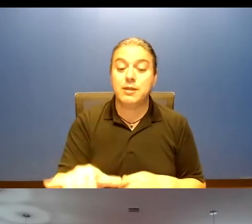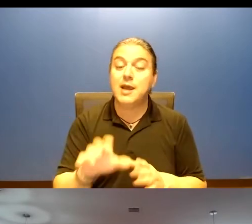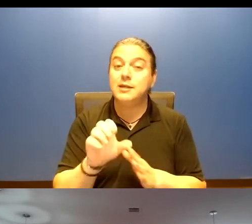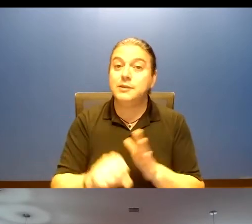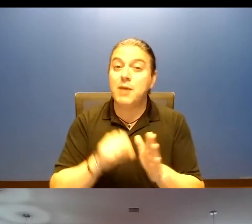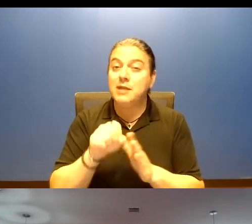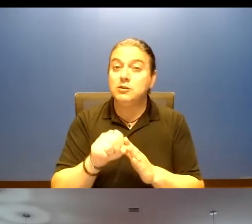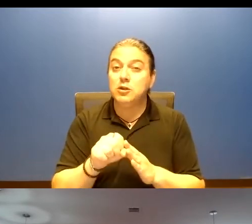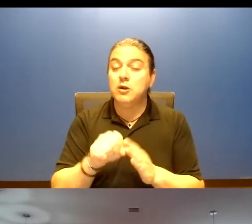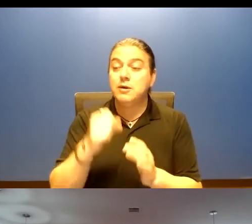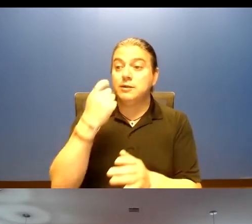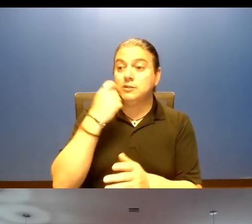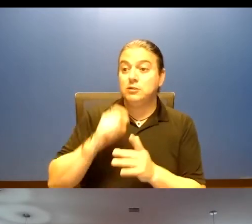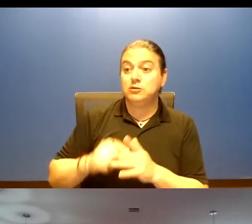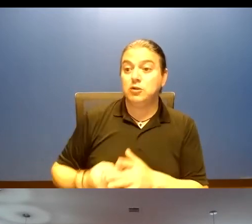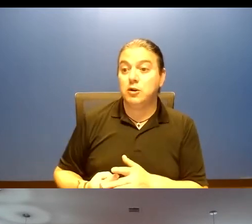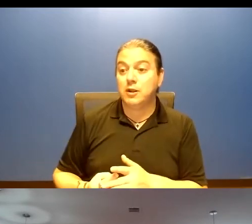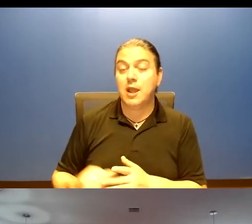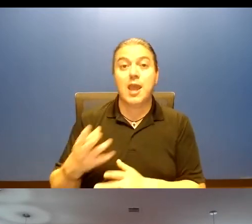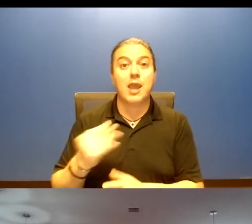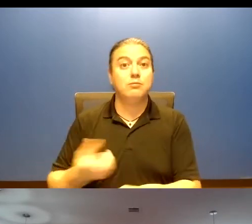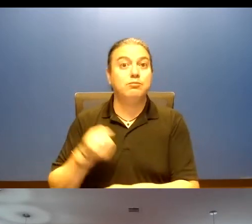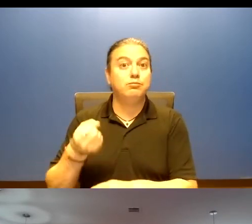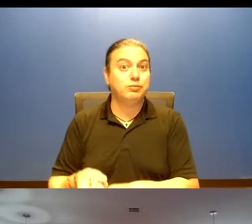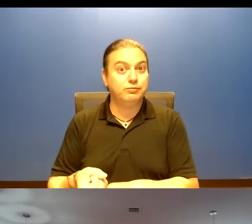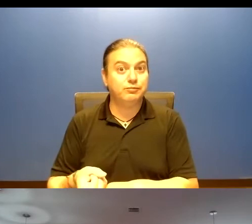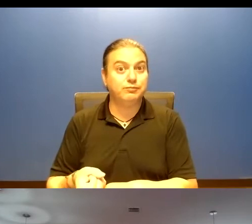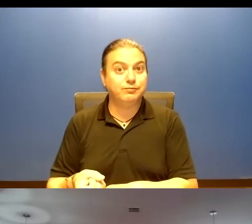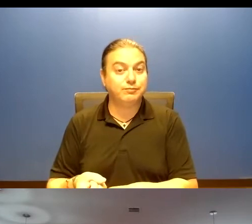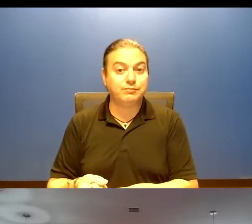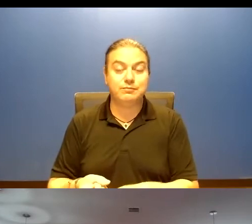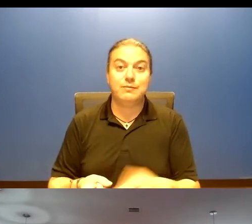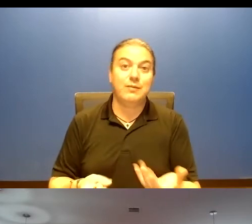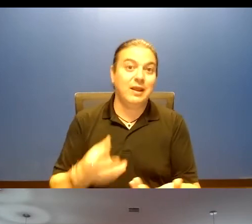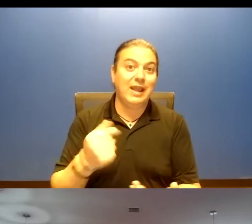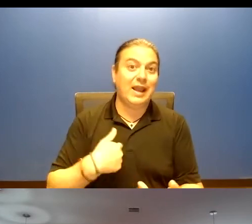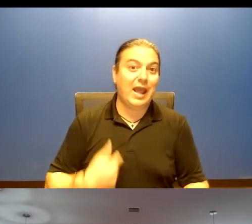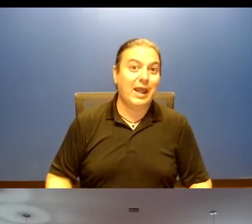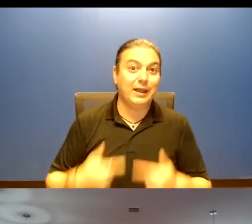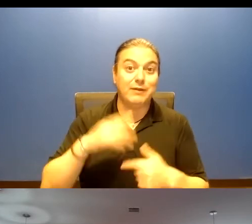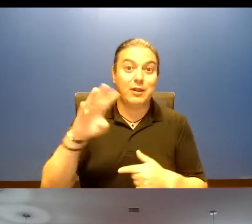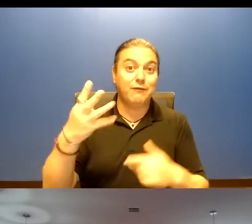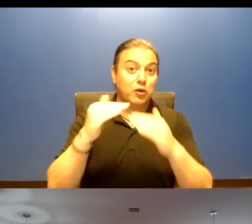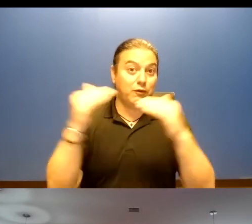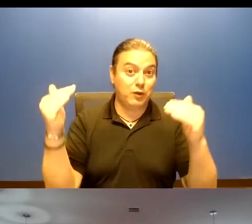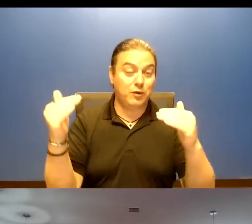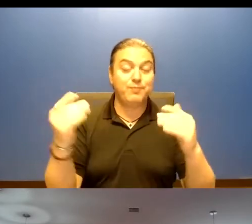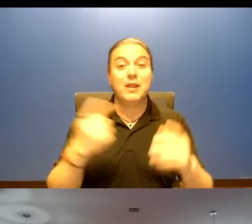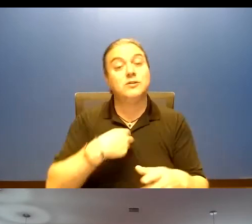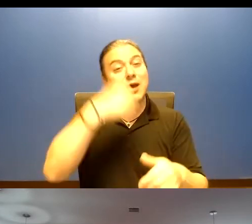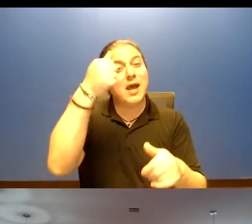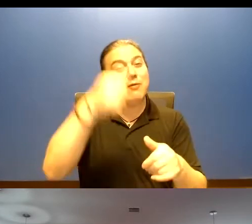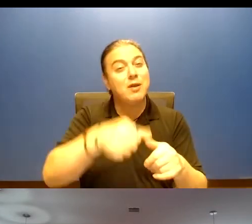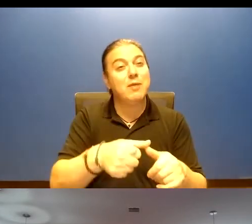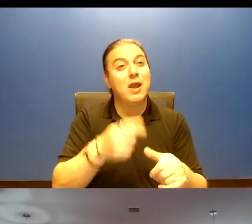starting and I ended up having a flare up. And unfortunately, I was on the 4th floor. So I remember when I had to go